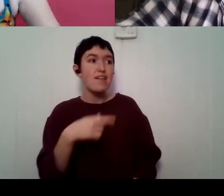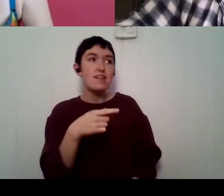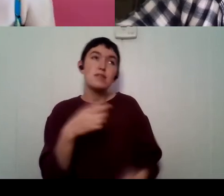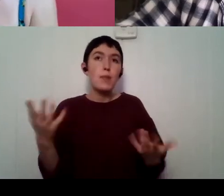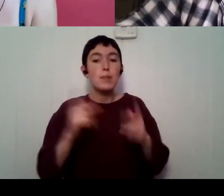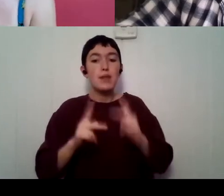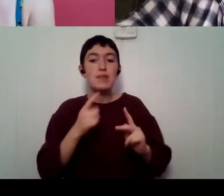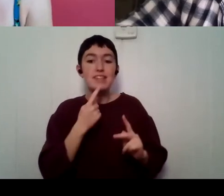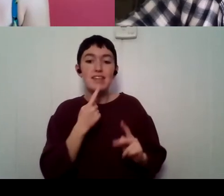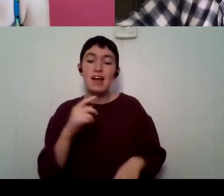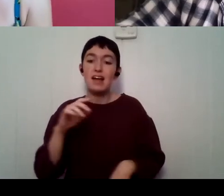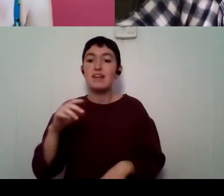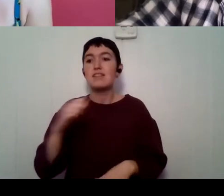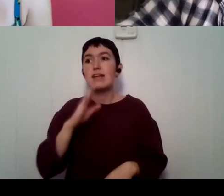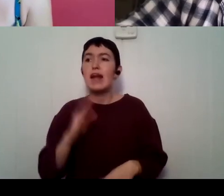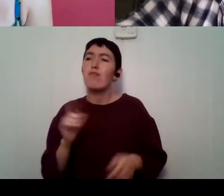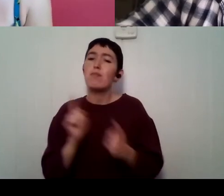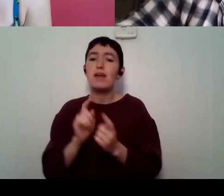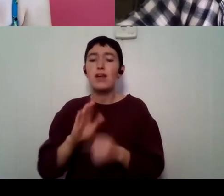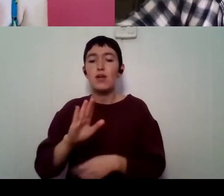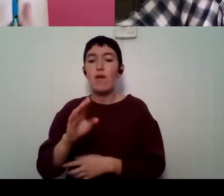disappointed. With Jane Goodall, every time I'm